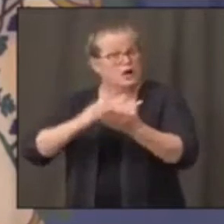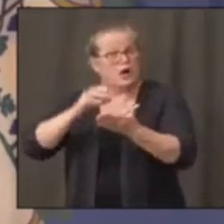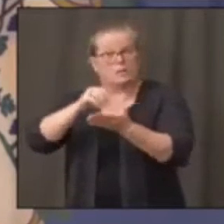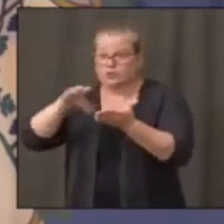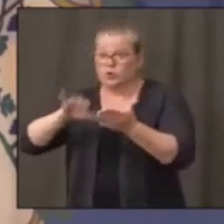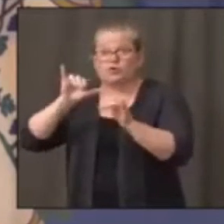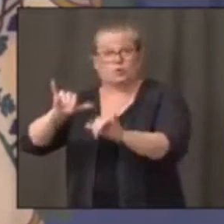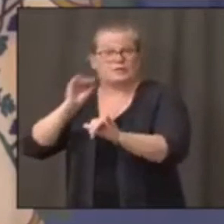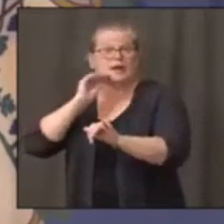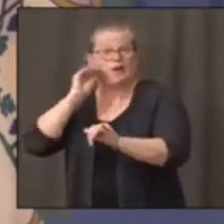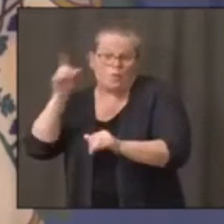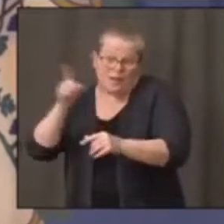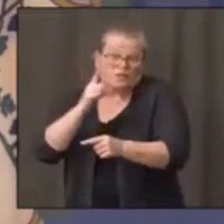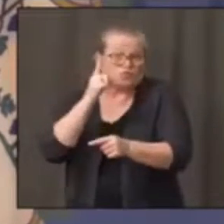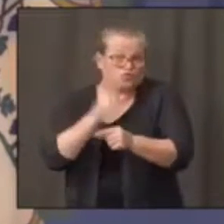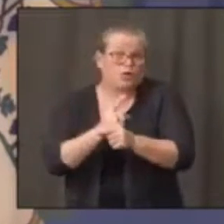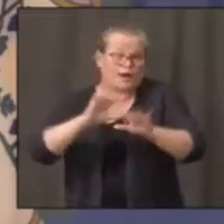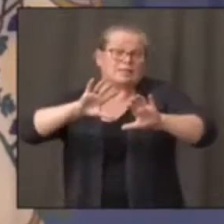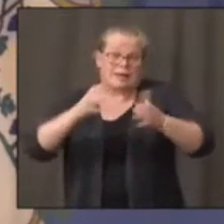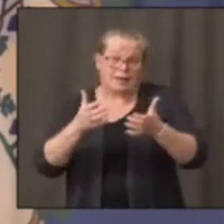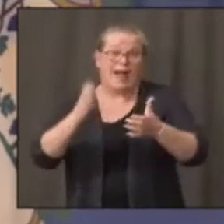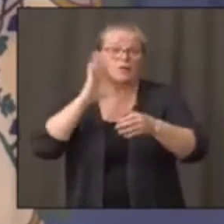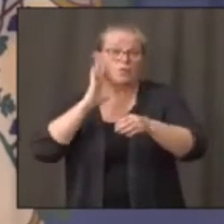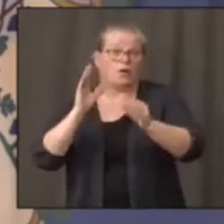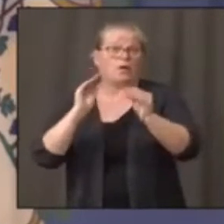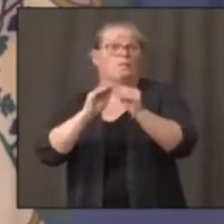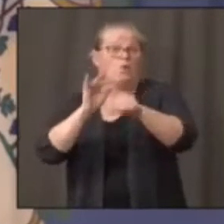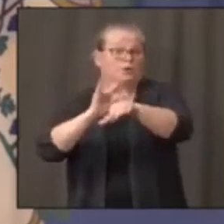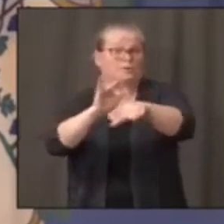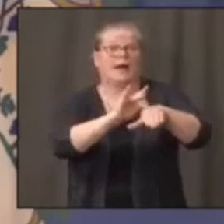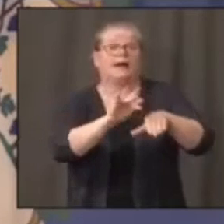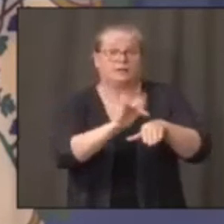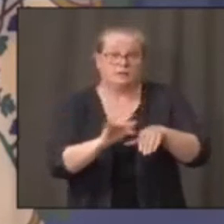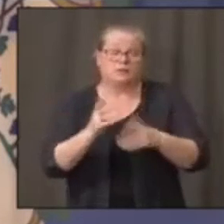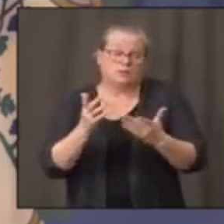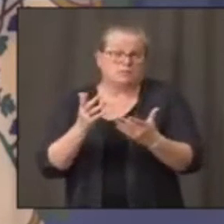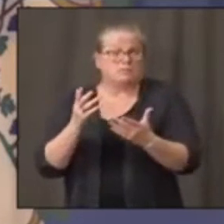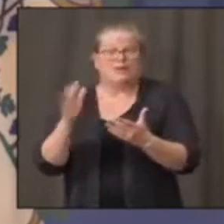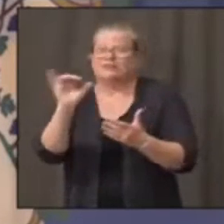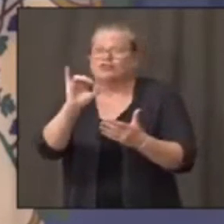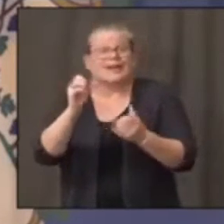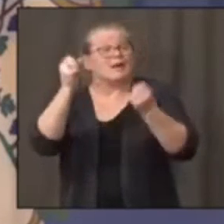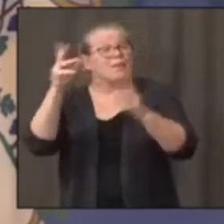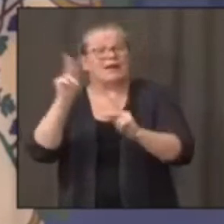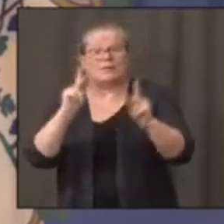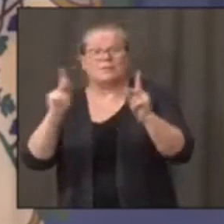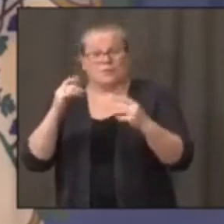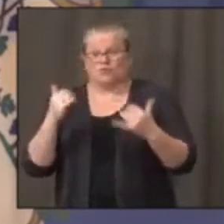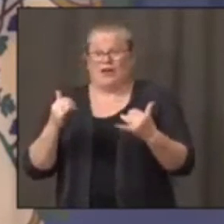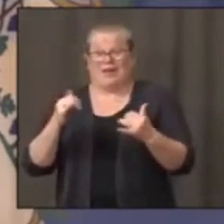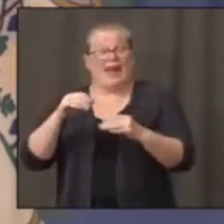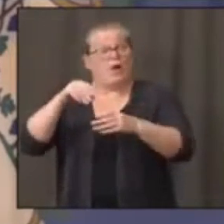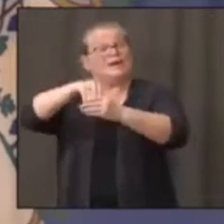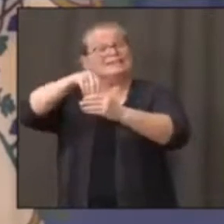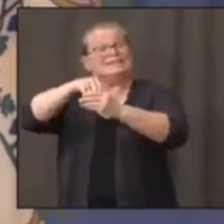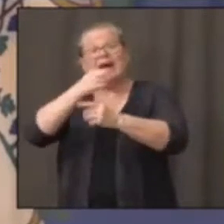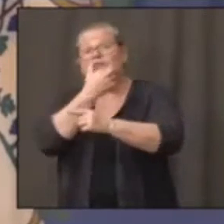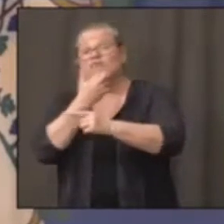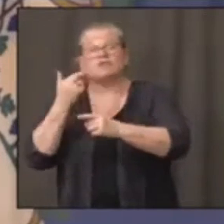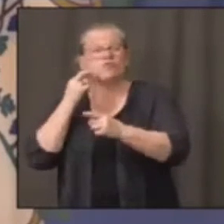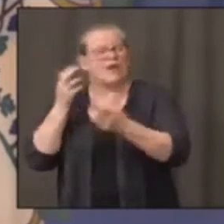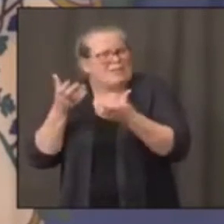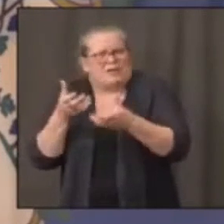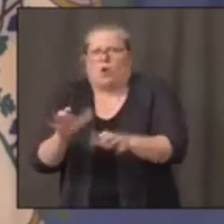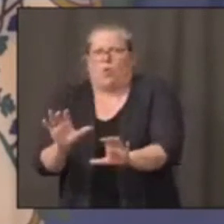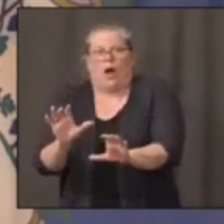more space within the classrooms. Just like many people don't want to go to an indoor restaurant right now. So even though we've got it capped at